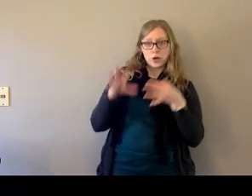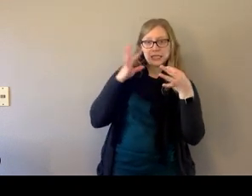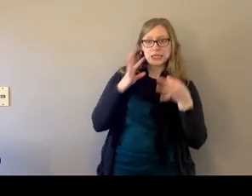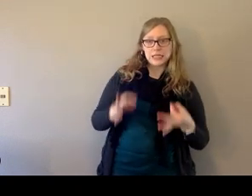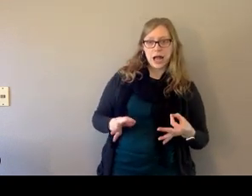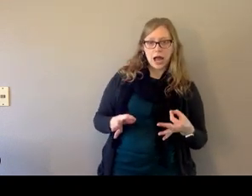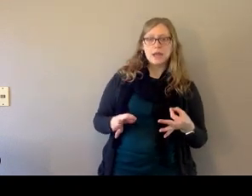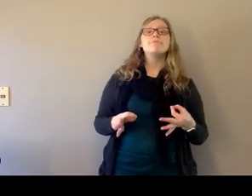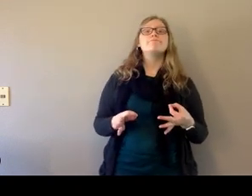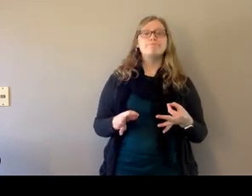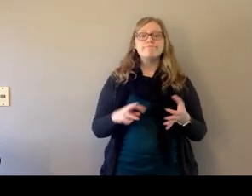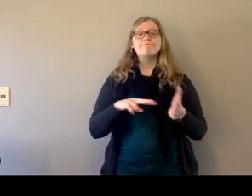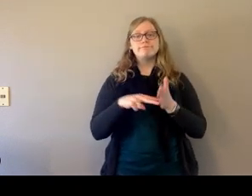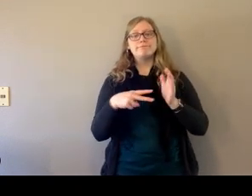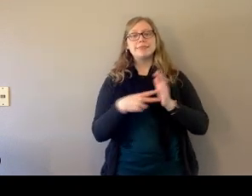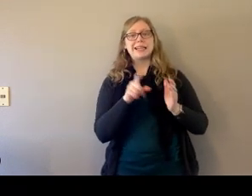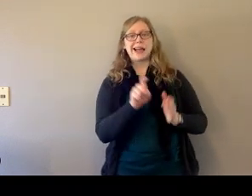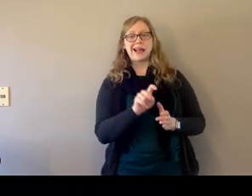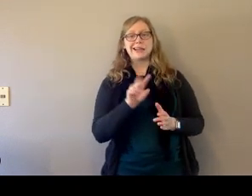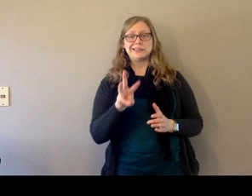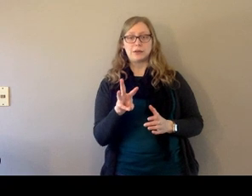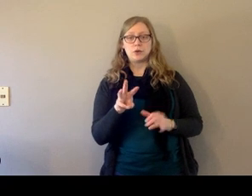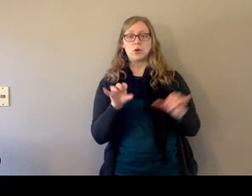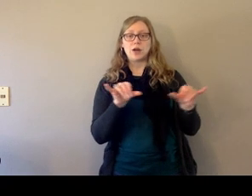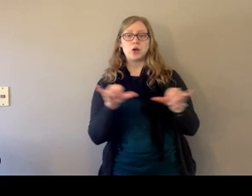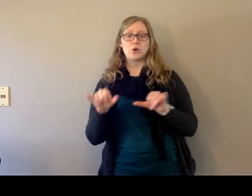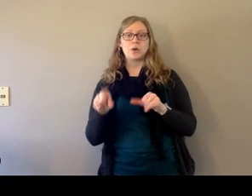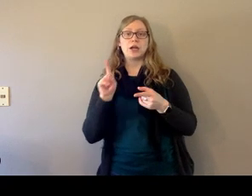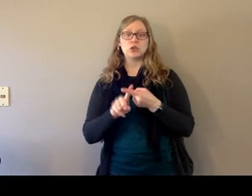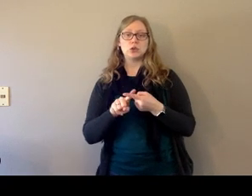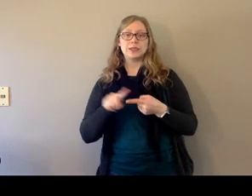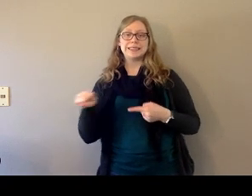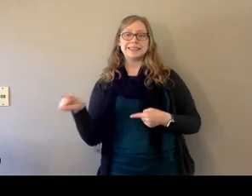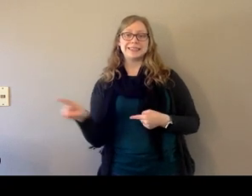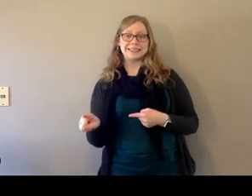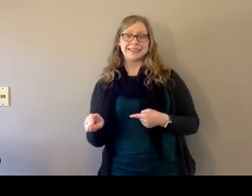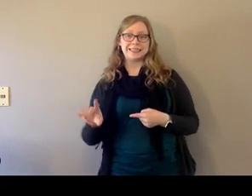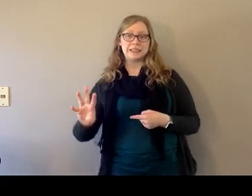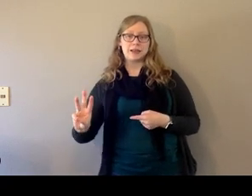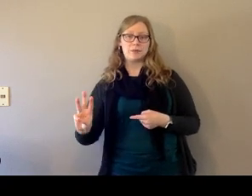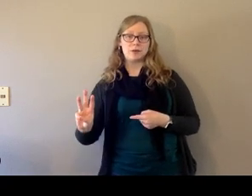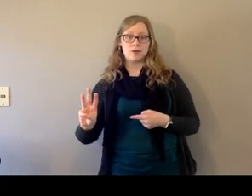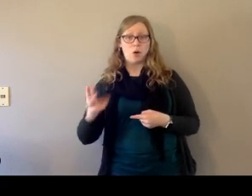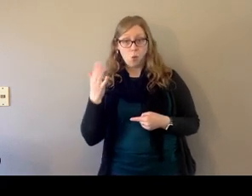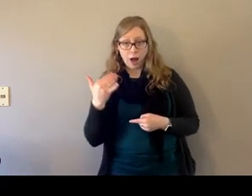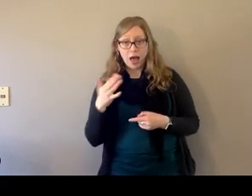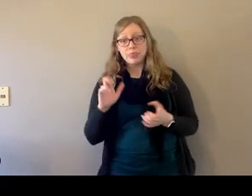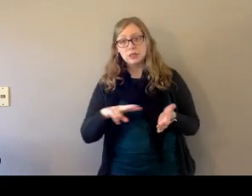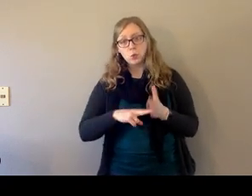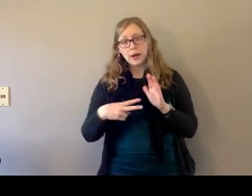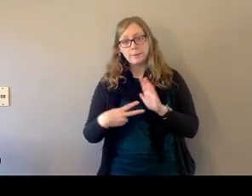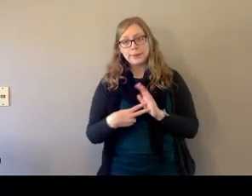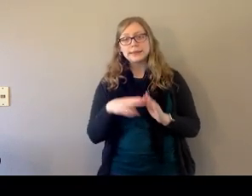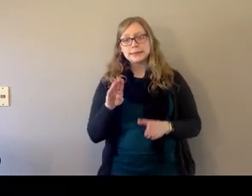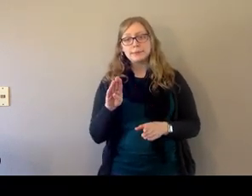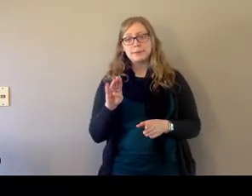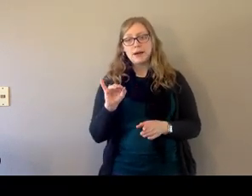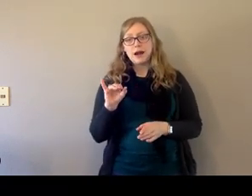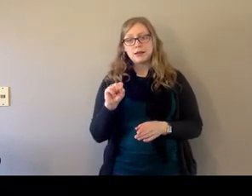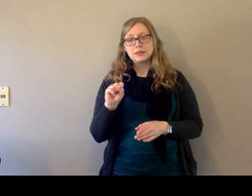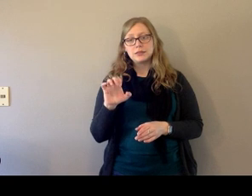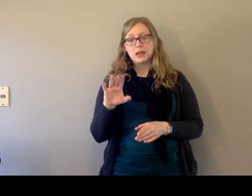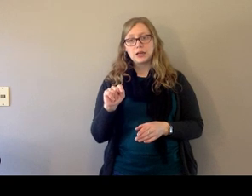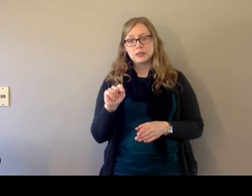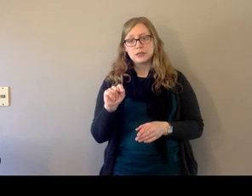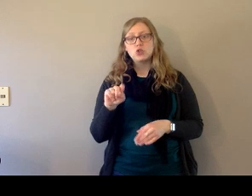congruent to zw, because that's what bisect means. Okay, so definition